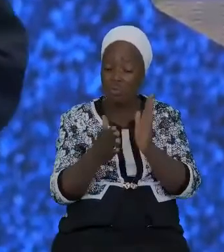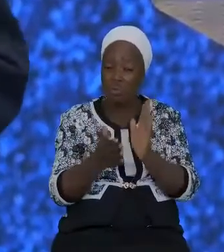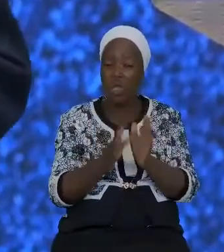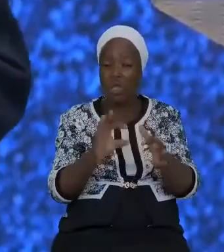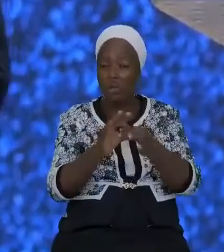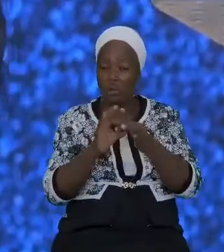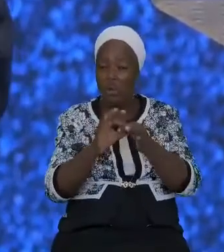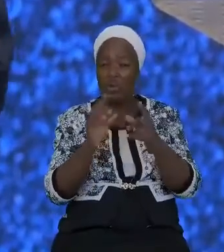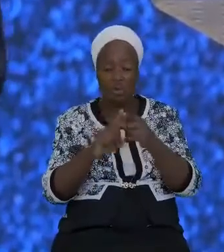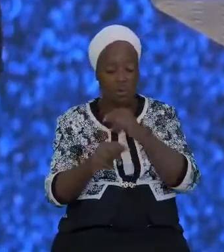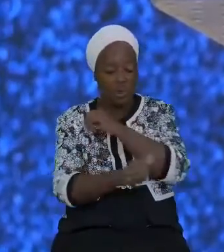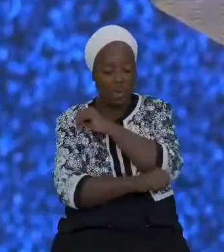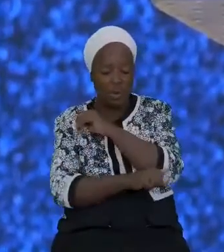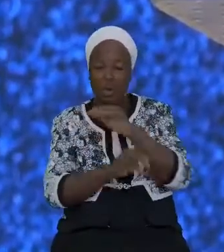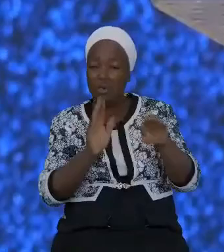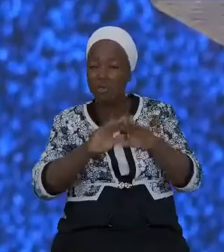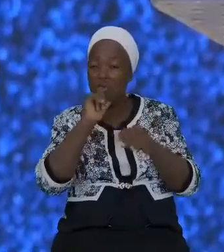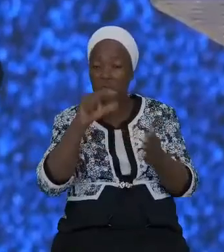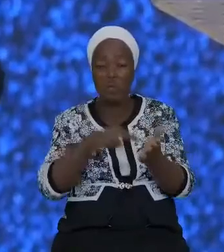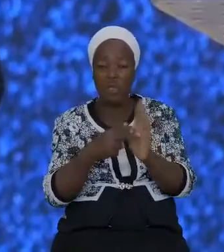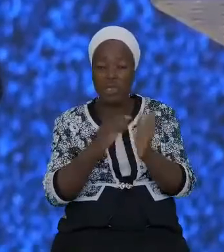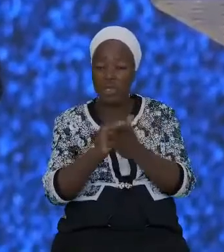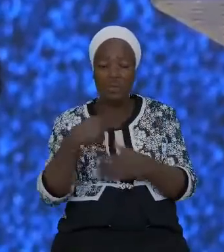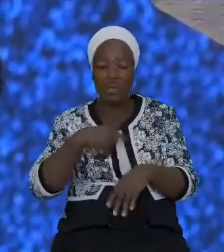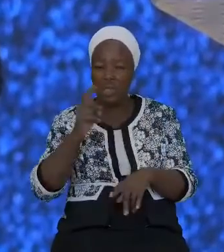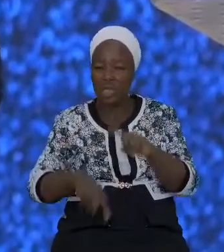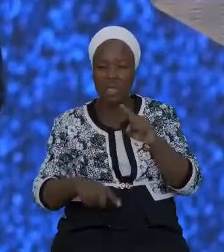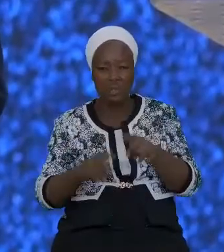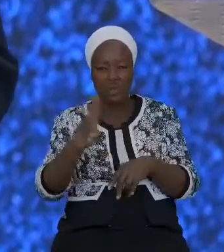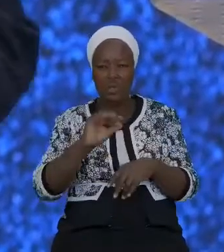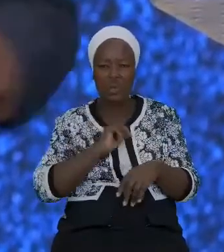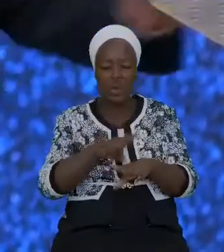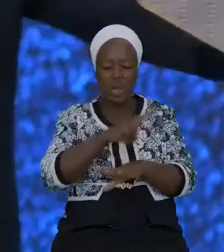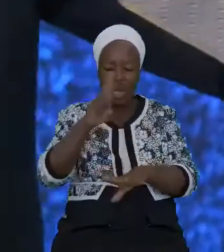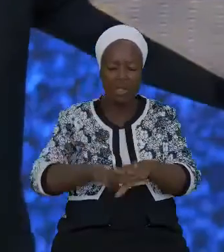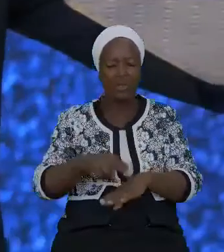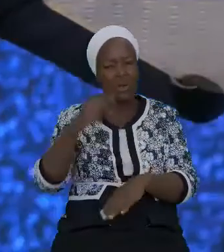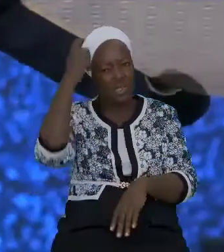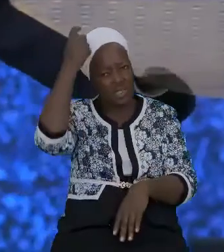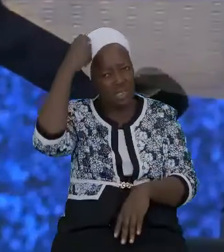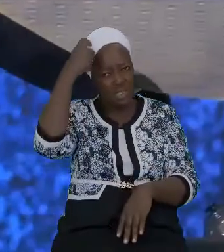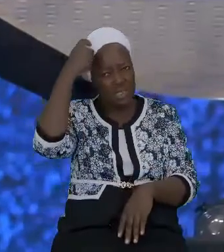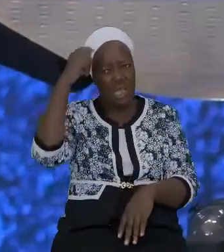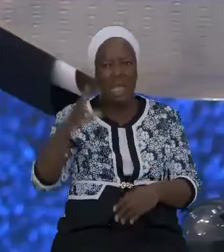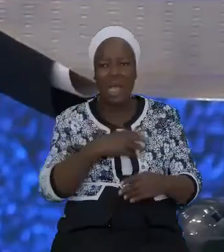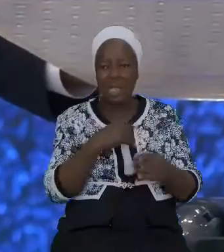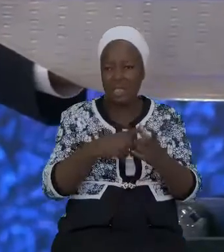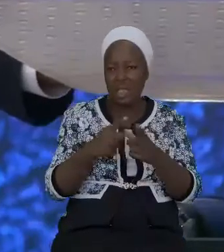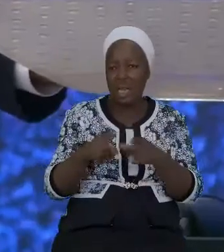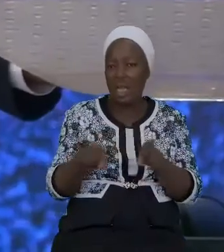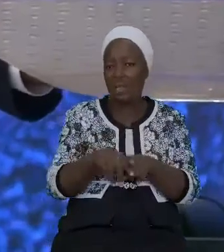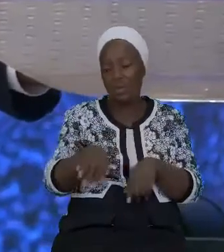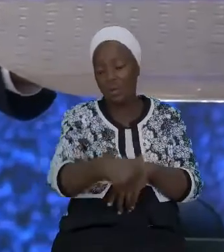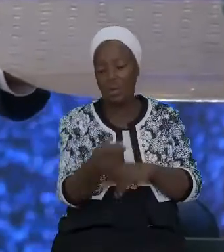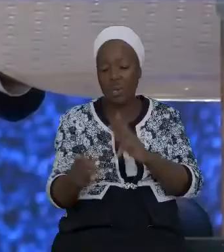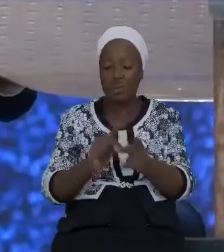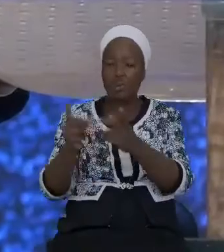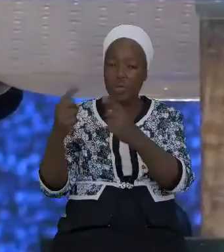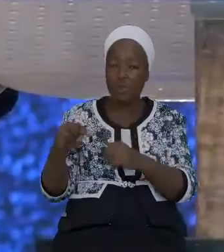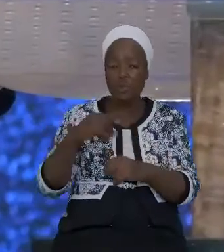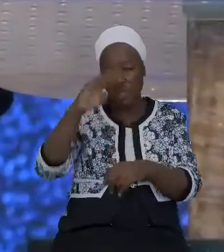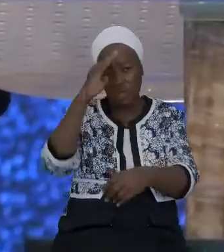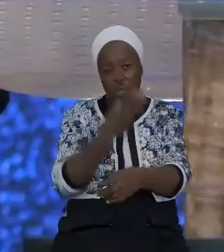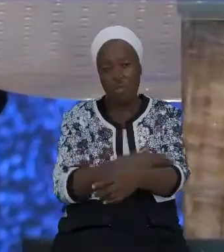not mean we cannot use our natural senses. As the other people came, the sons